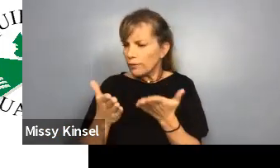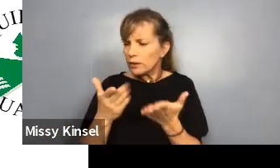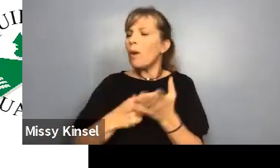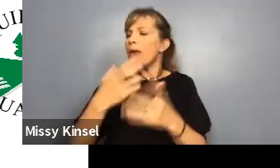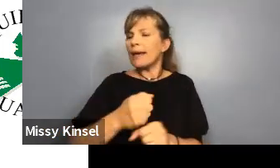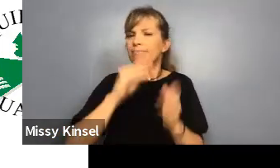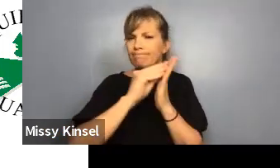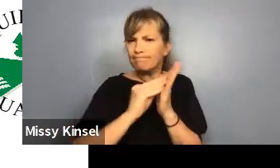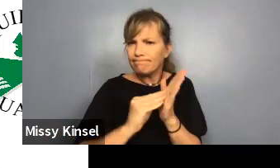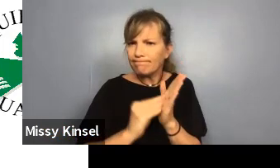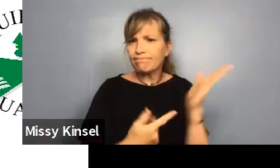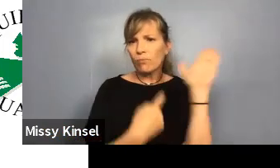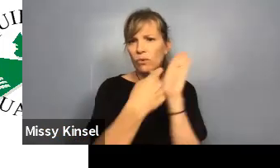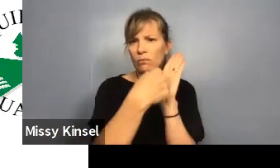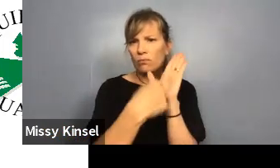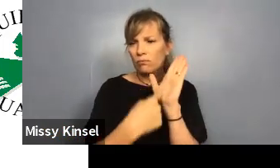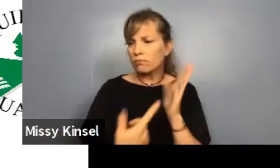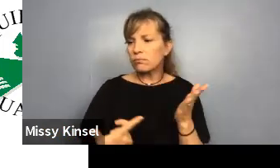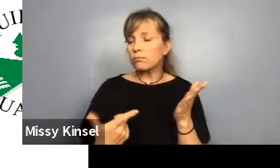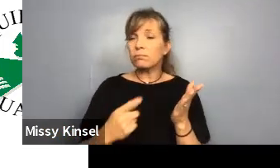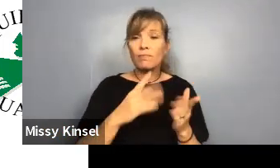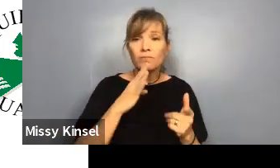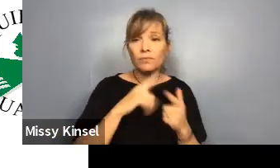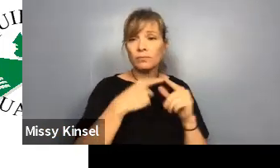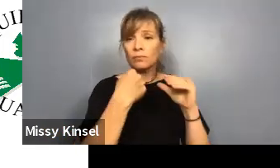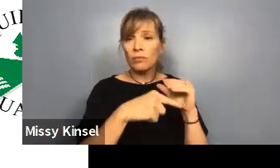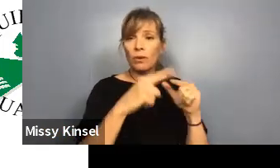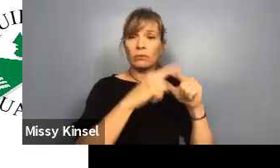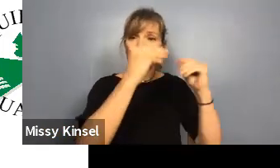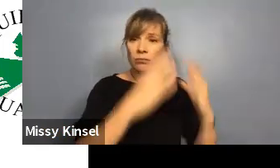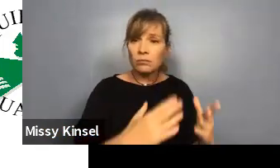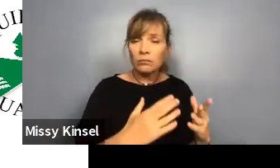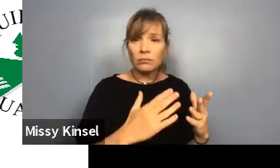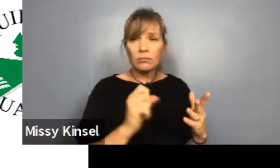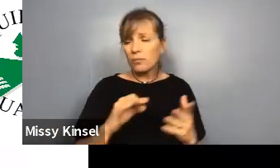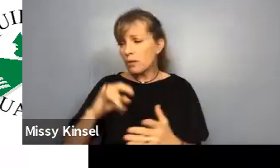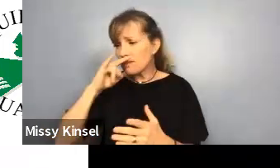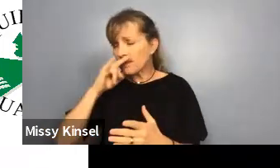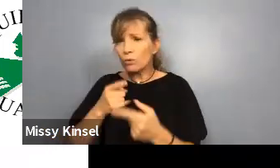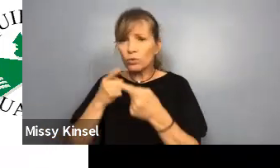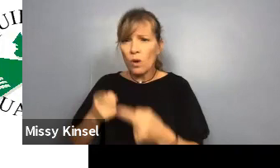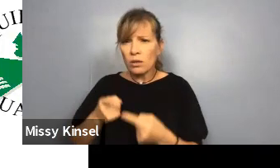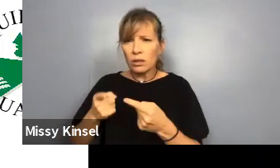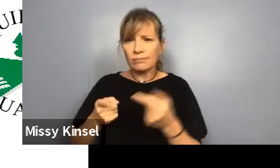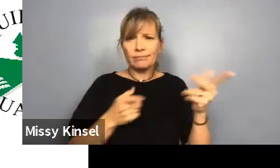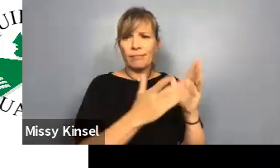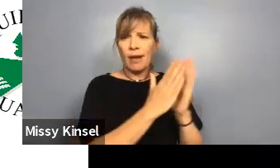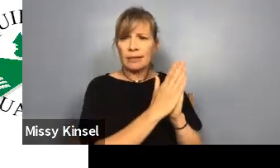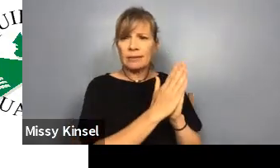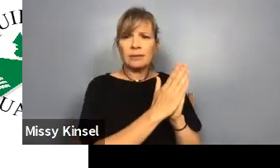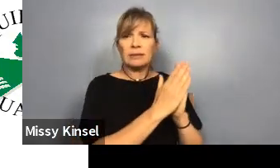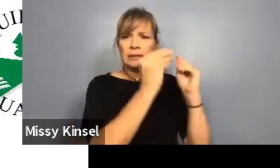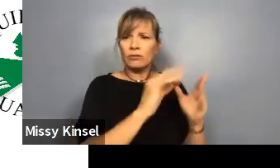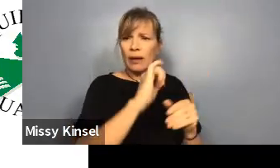receiving, and talking or emailing your child's teacher if your child is having trouble, asking for an IEP meeting